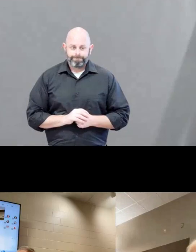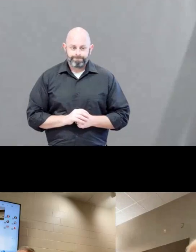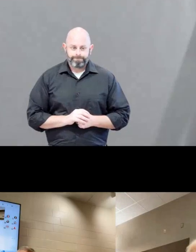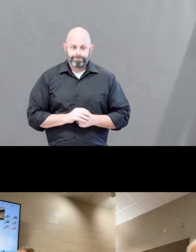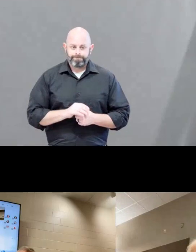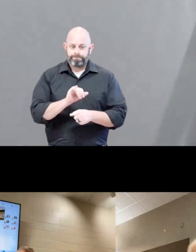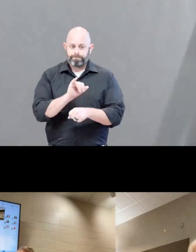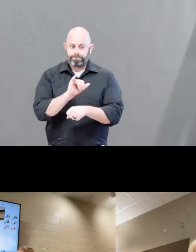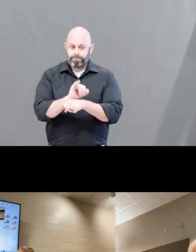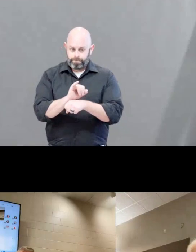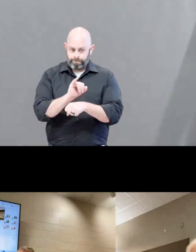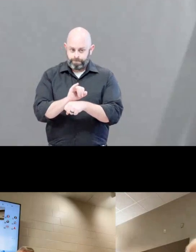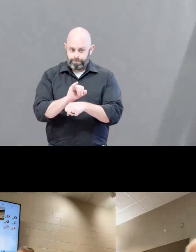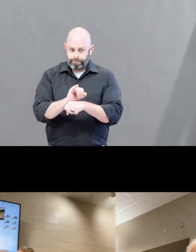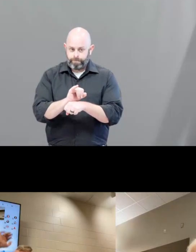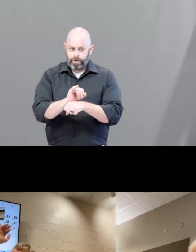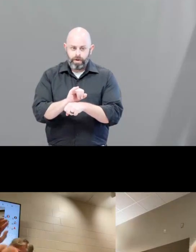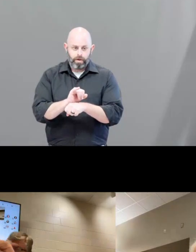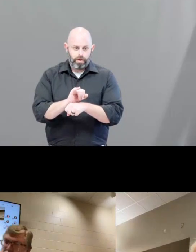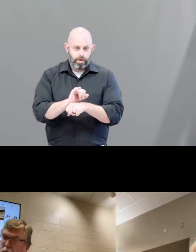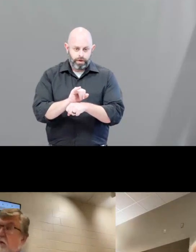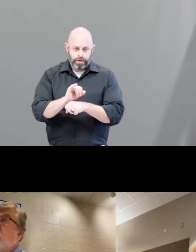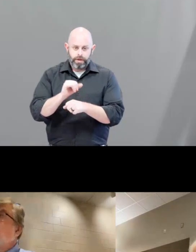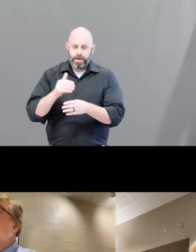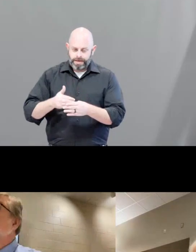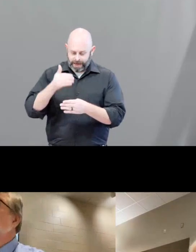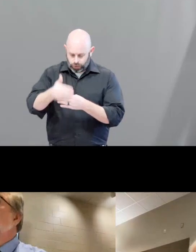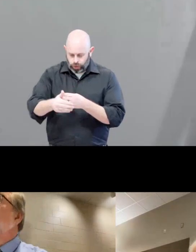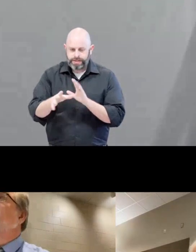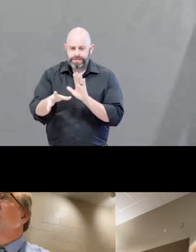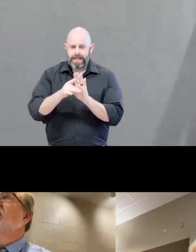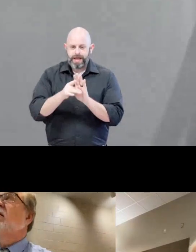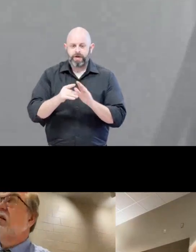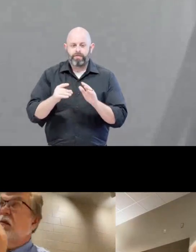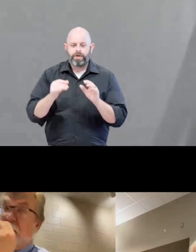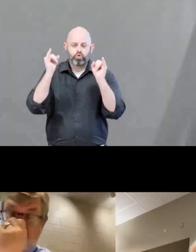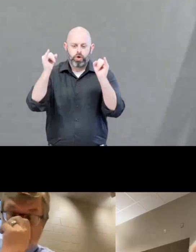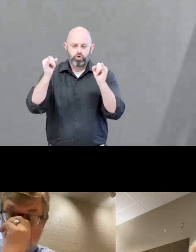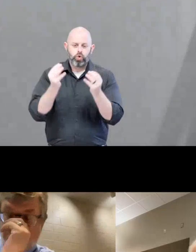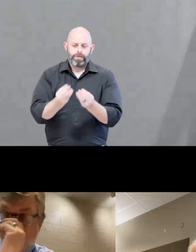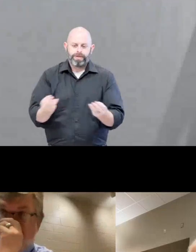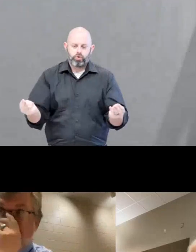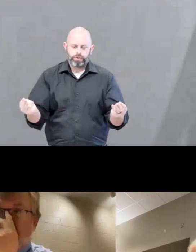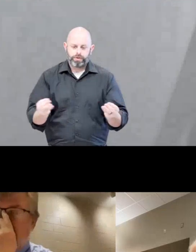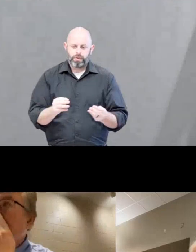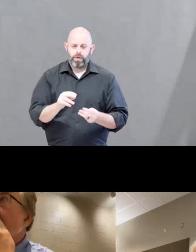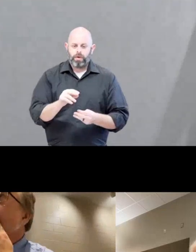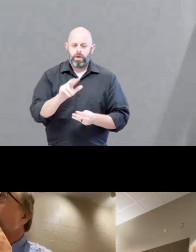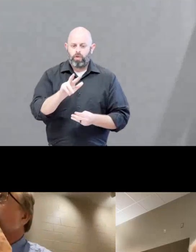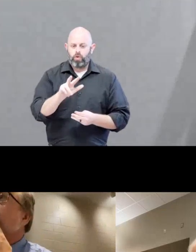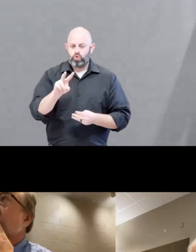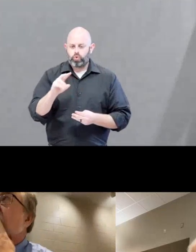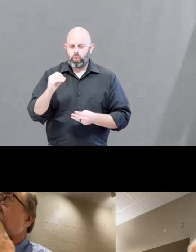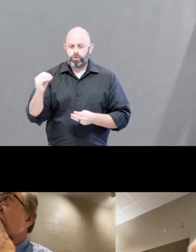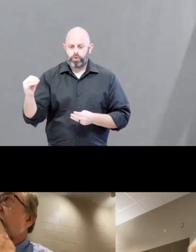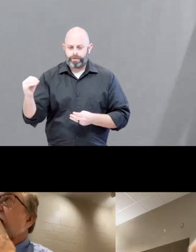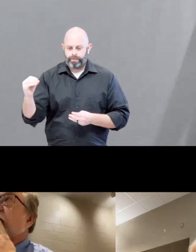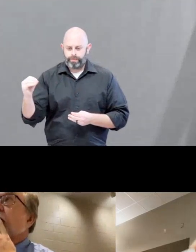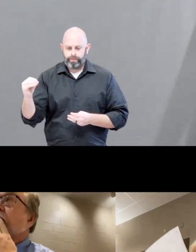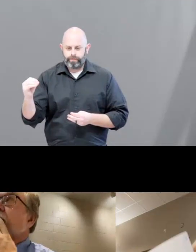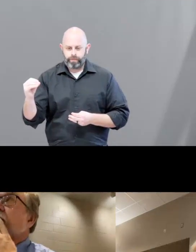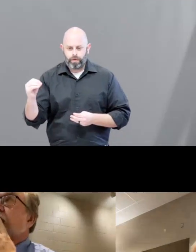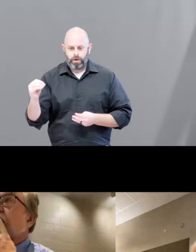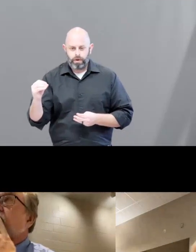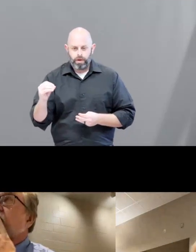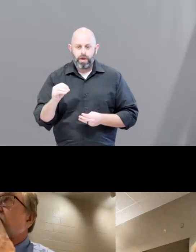Right, moving on to the next one. Selection of instructional materials, 3,200. And this